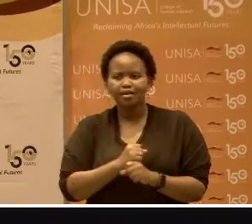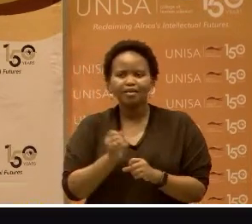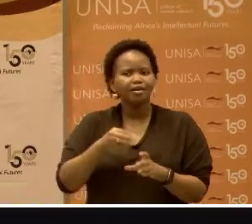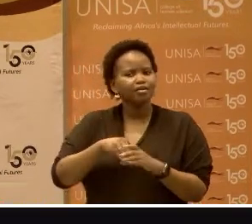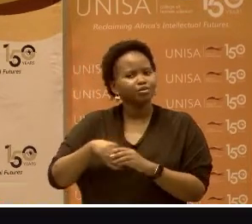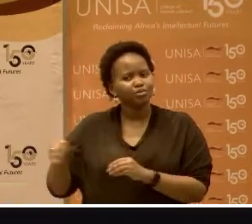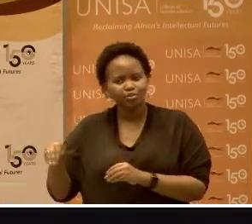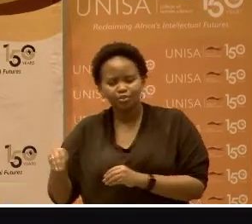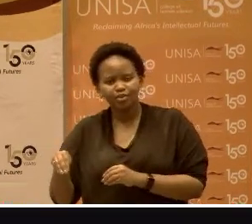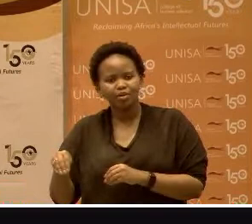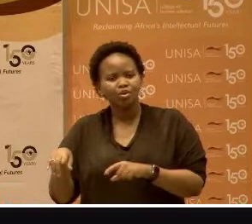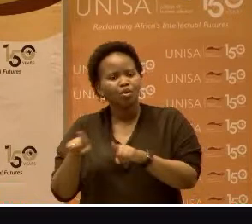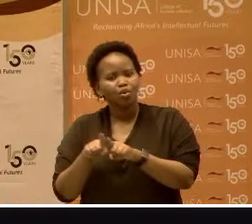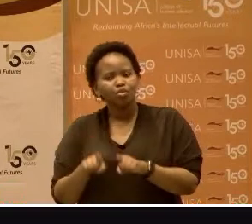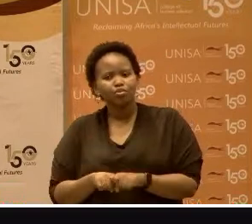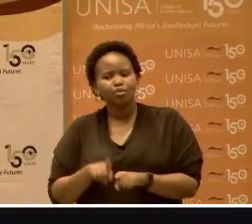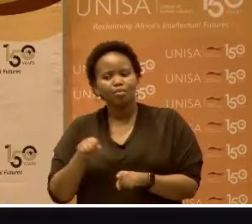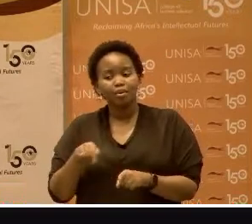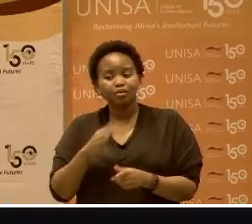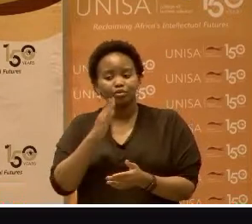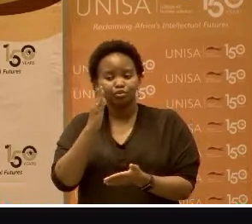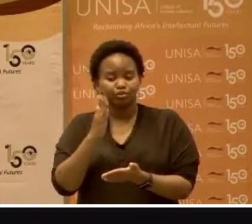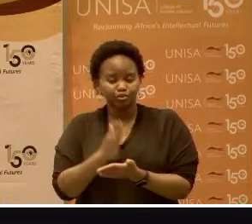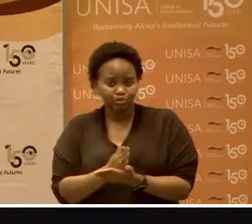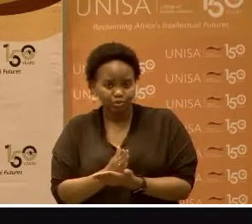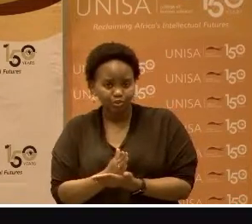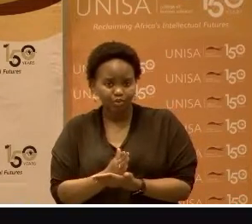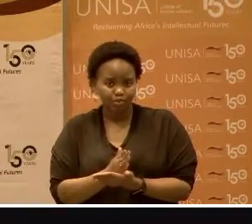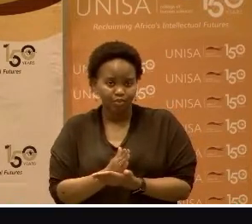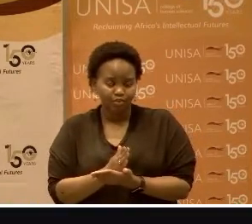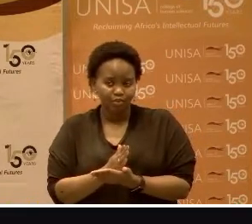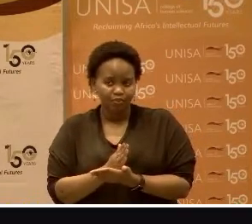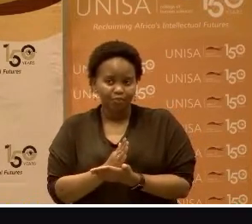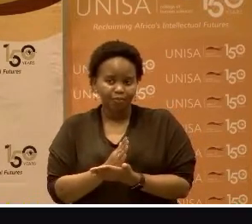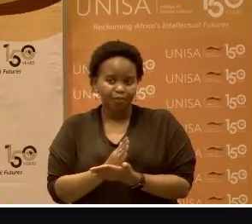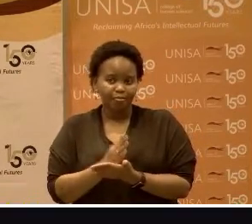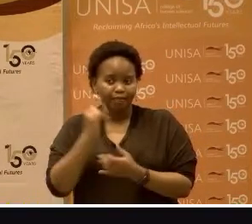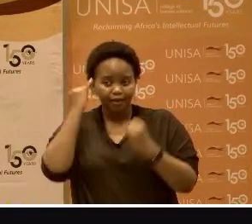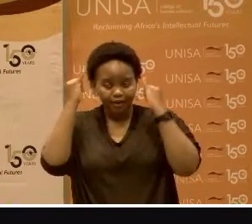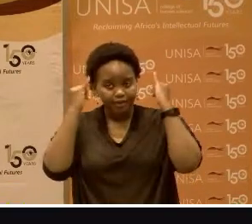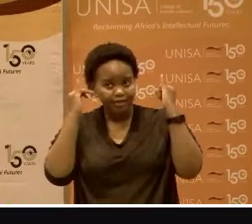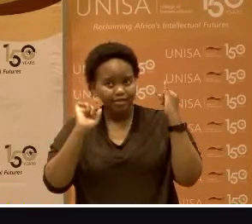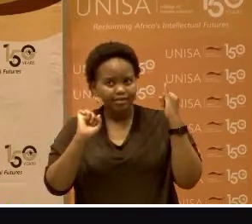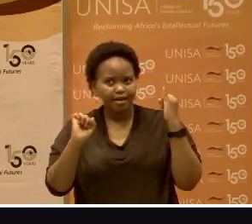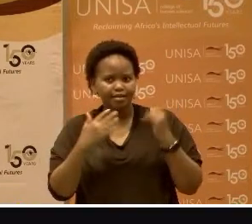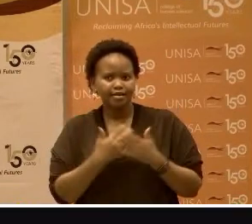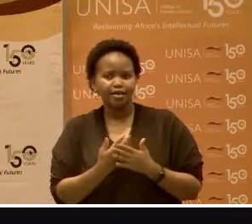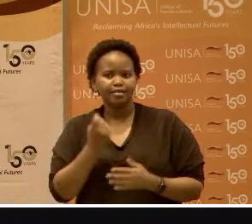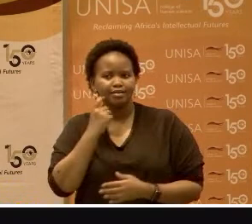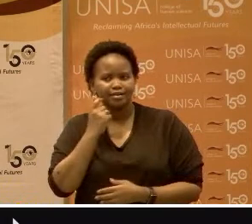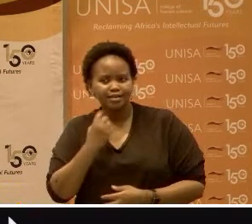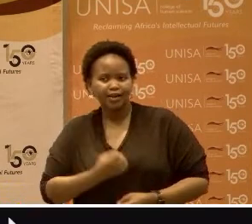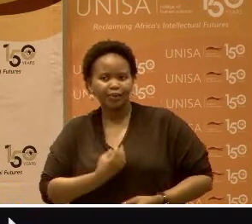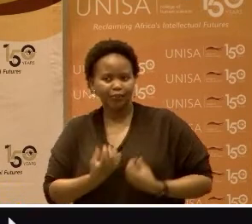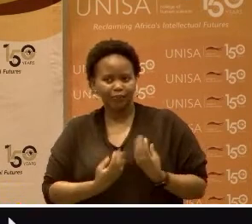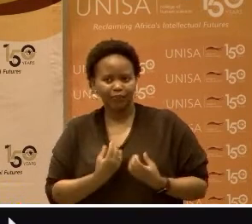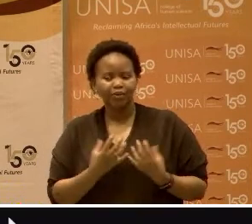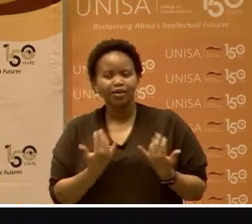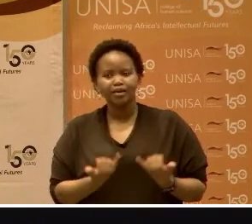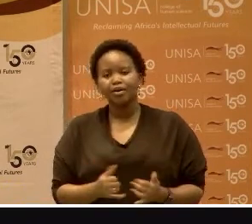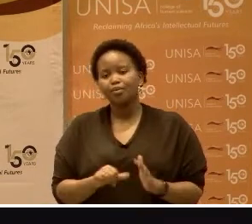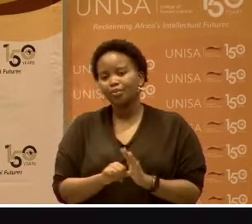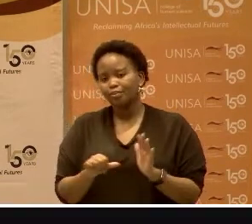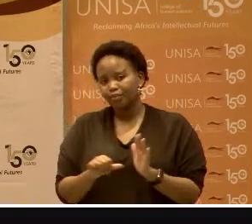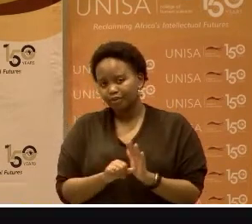secure their free, prior, and informed consent when harnessing their knowledge or languages. Importantly, there should